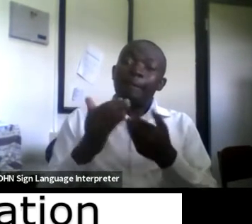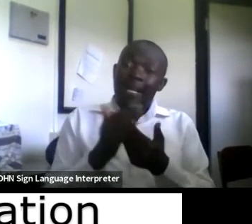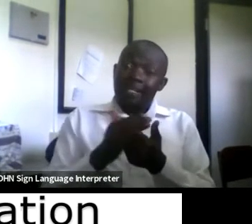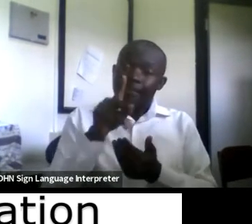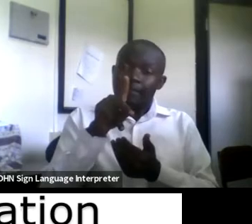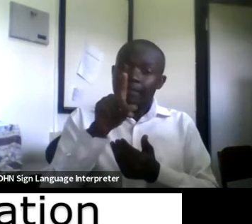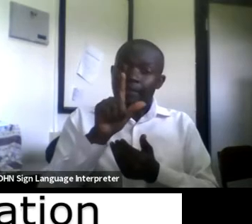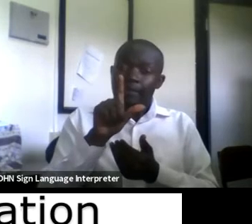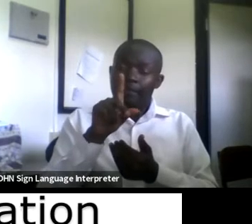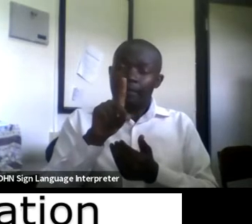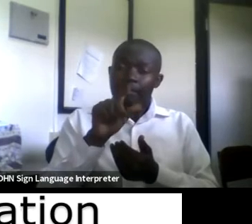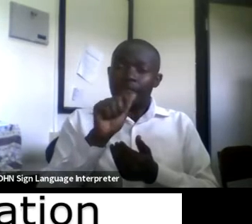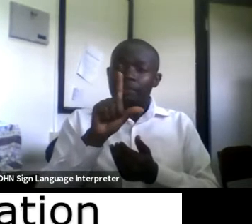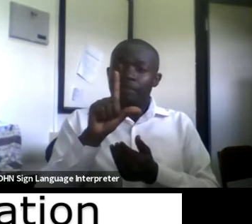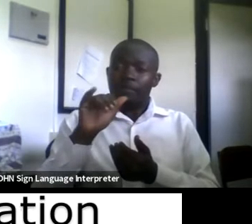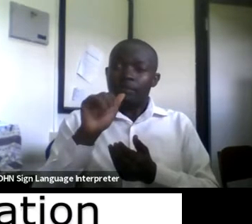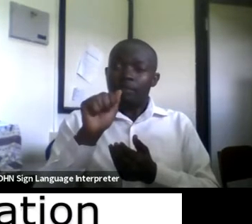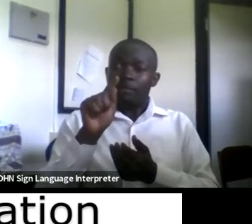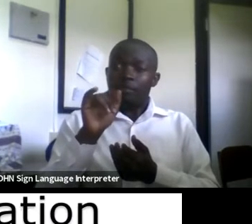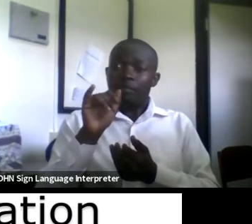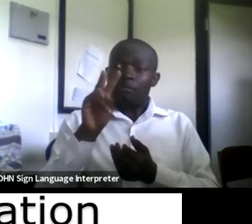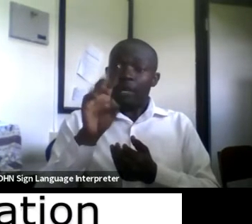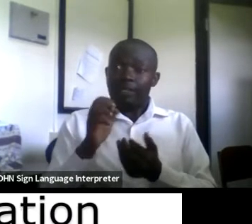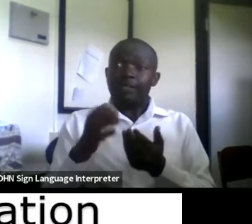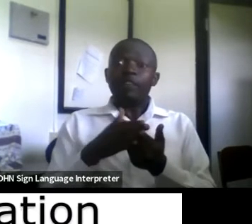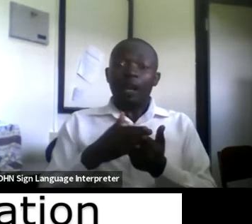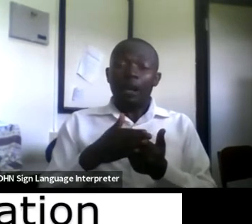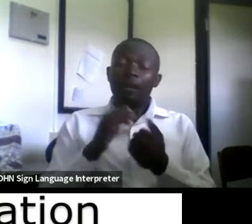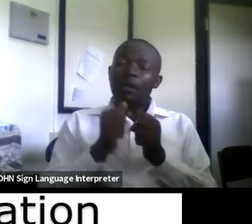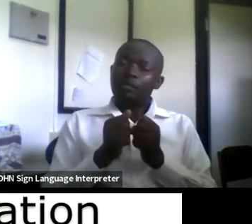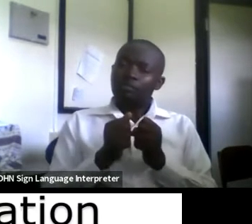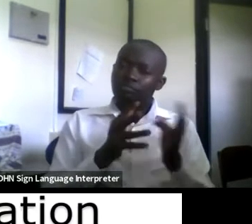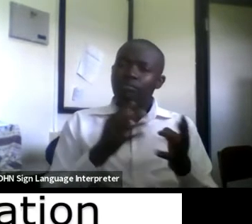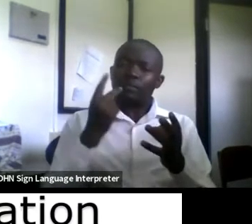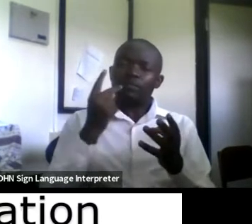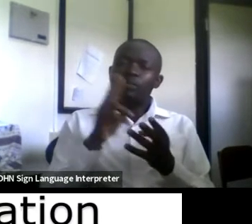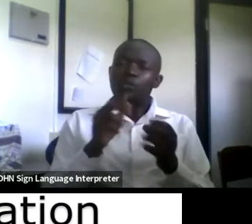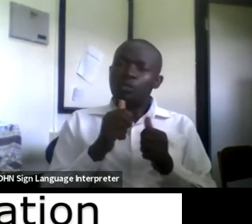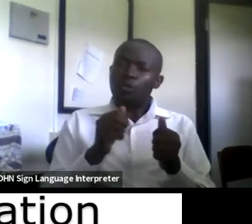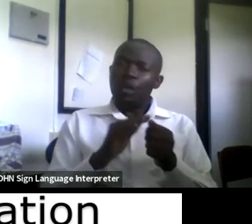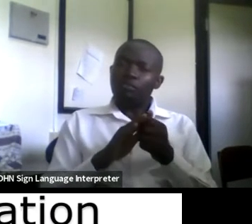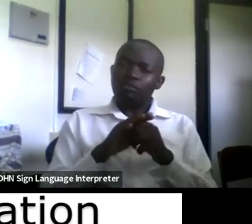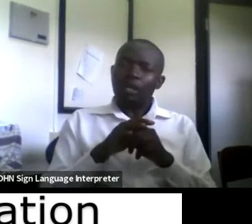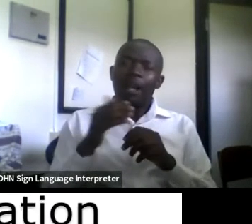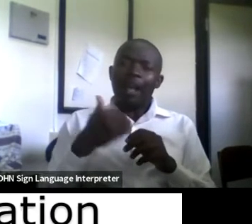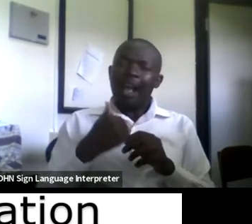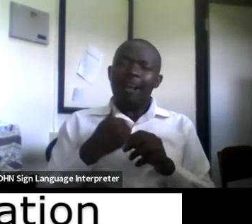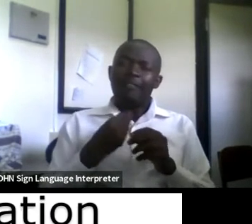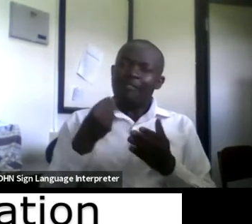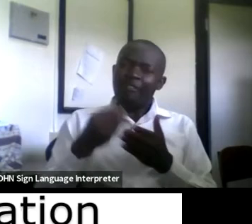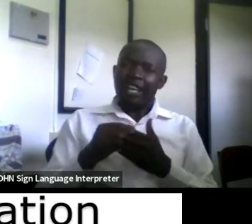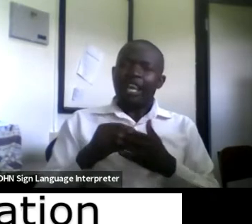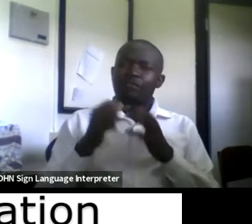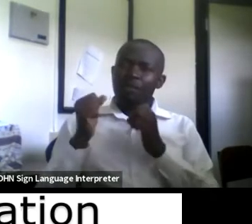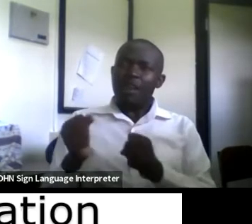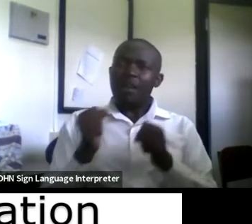be sufficient and it should be effective without financial hardships for the people.